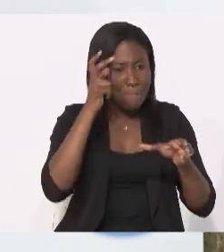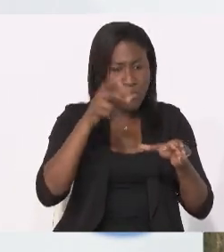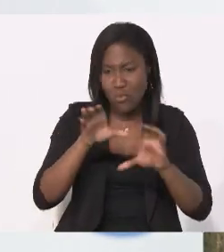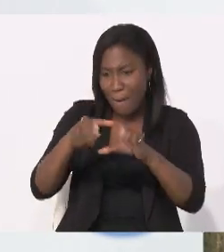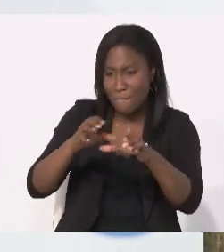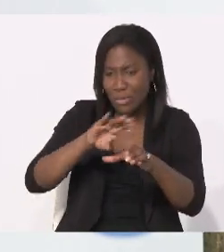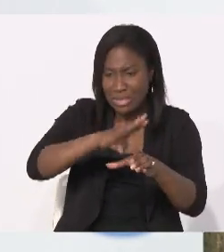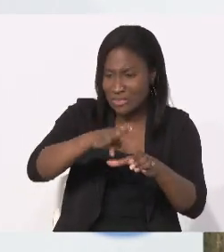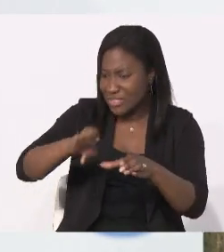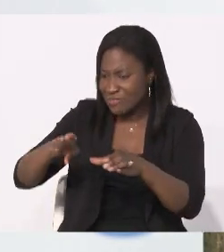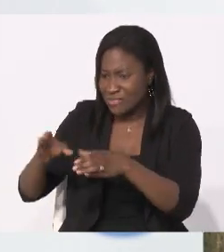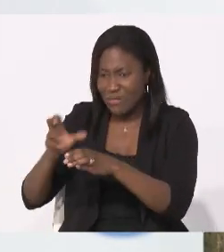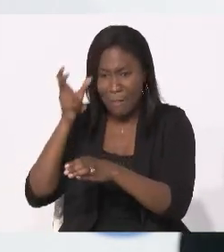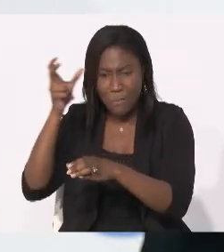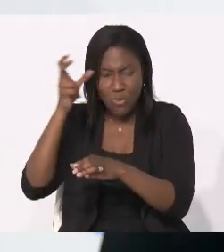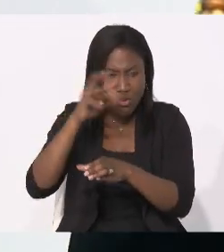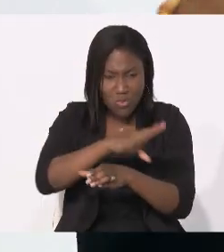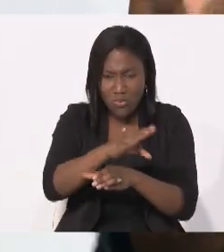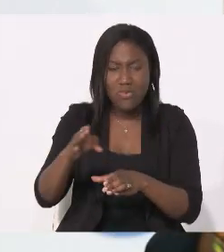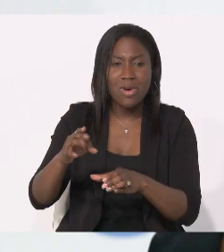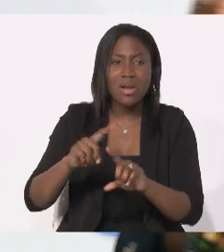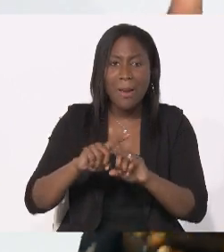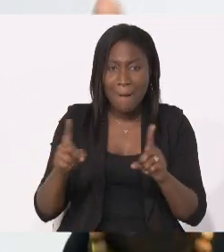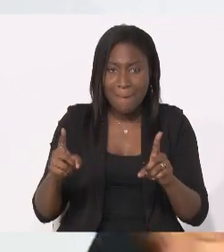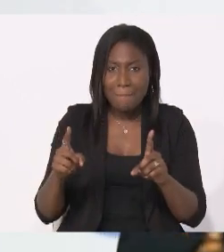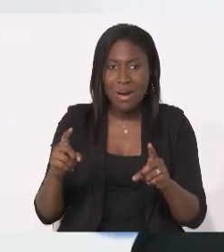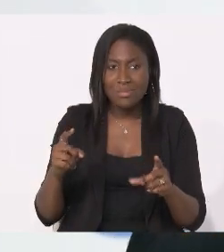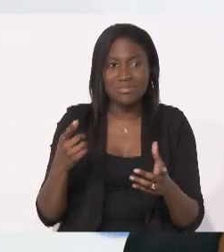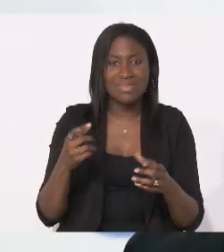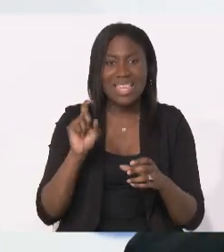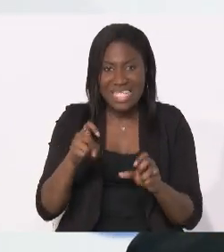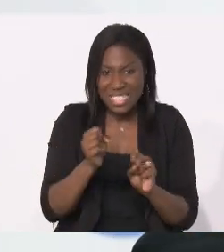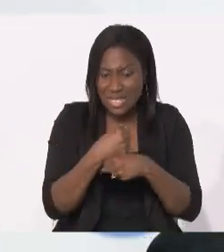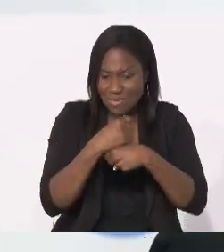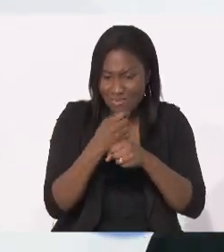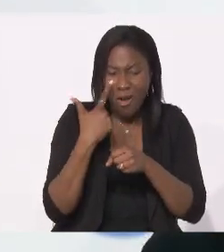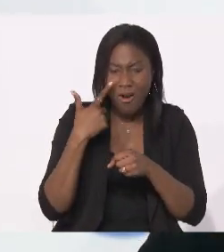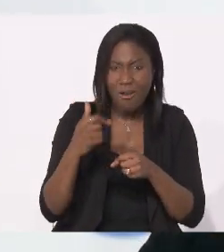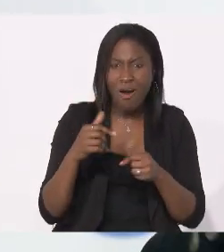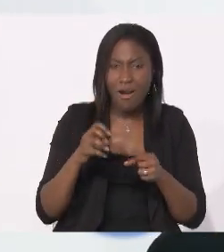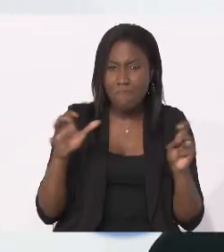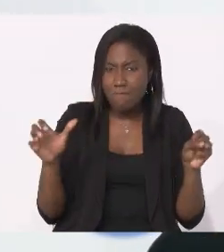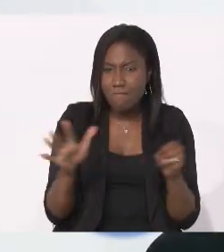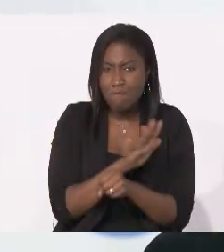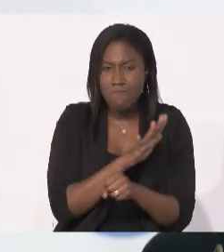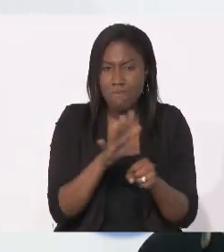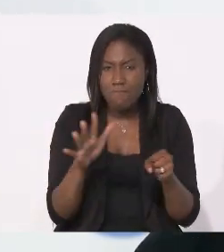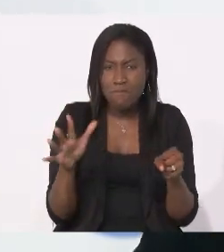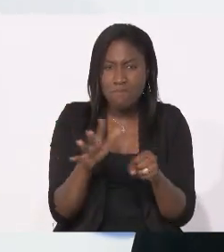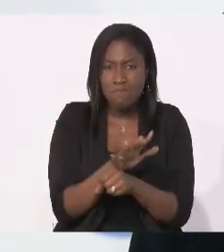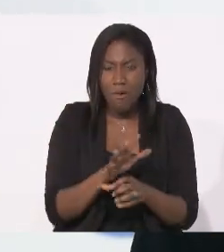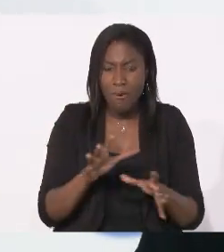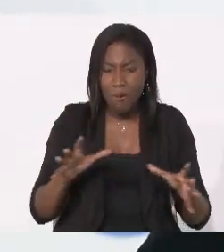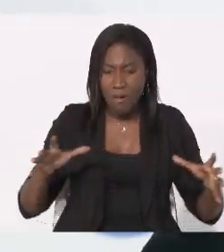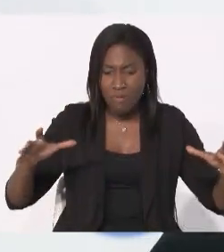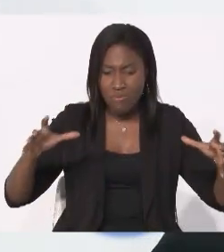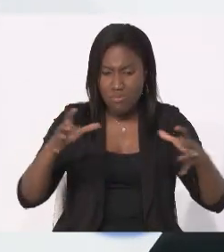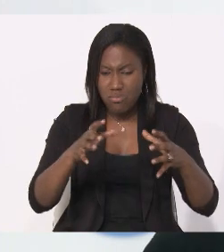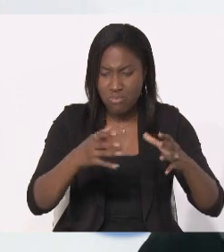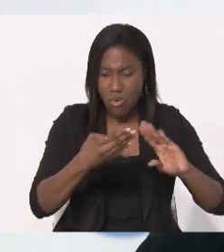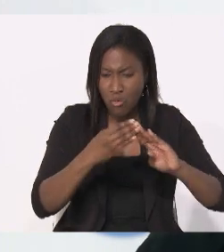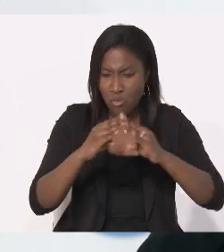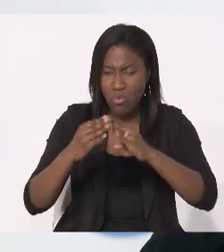landscape, to go into really producing stuff, because there's money to be made. There's money to be spent,